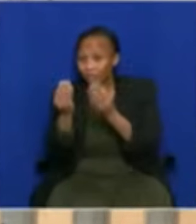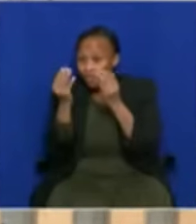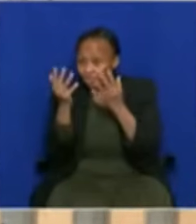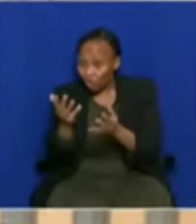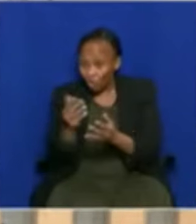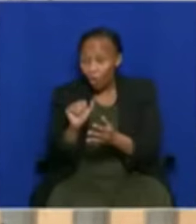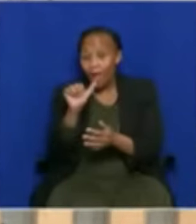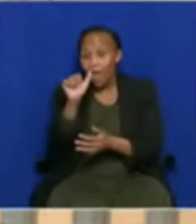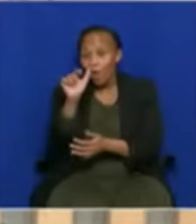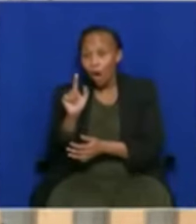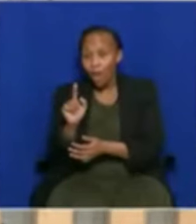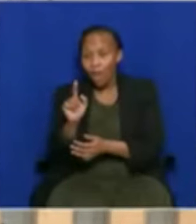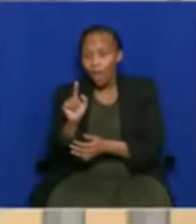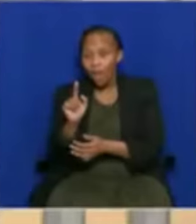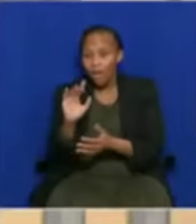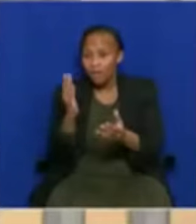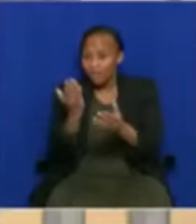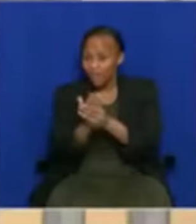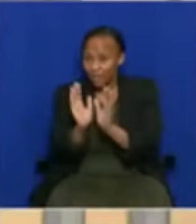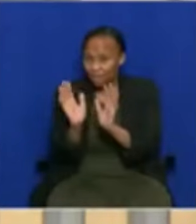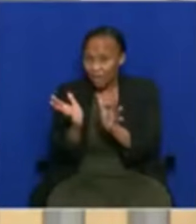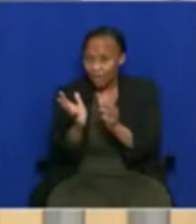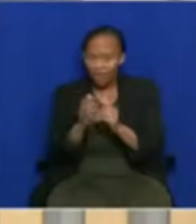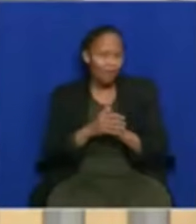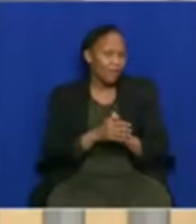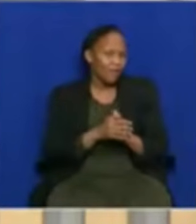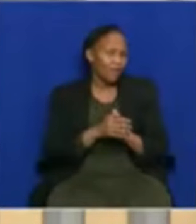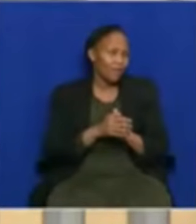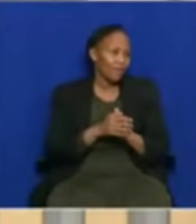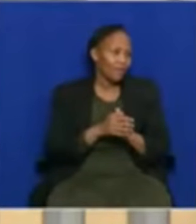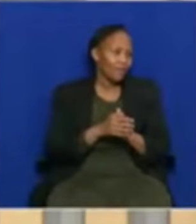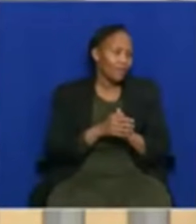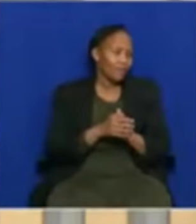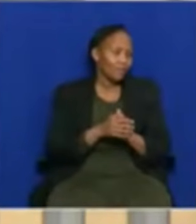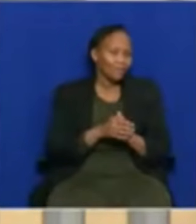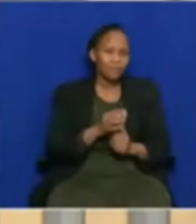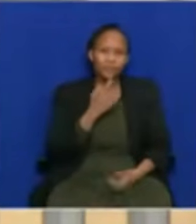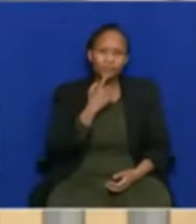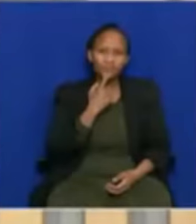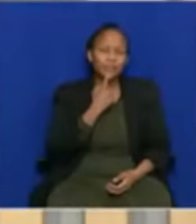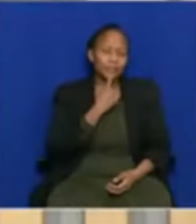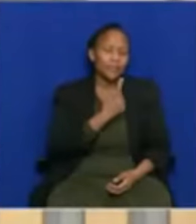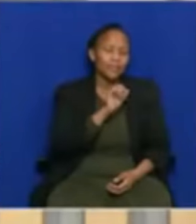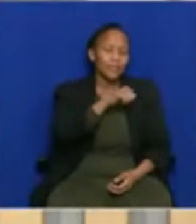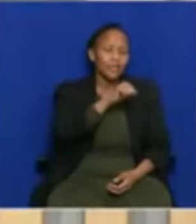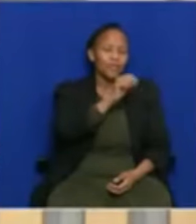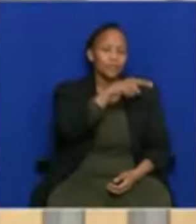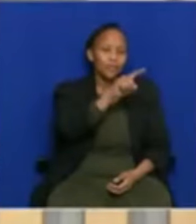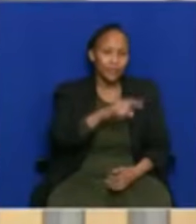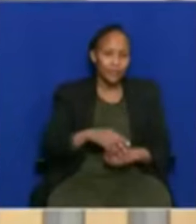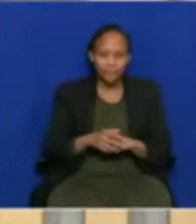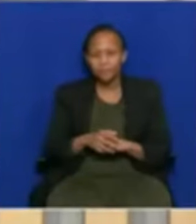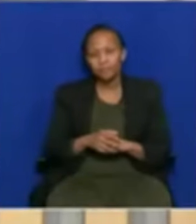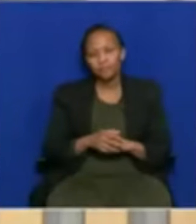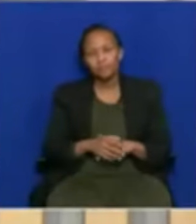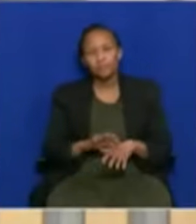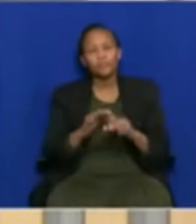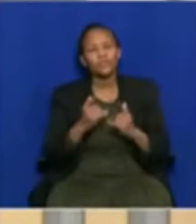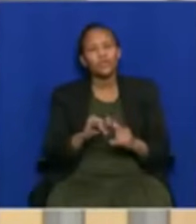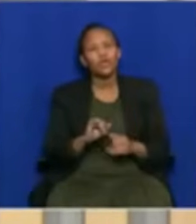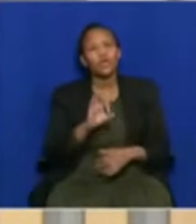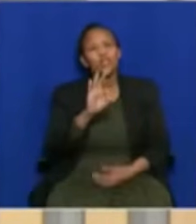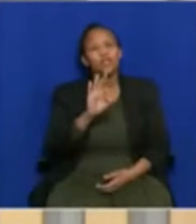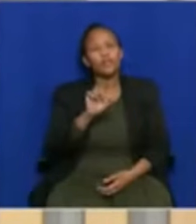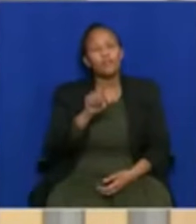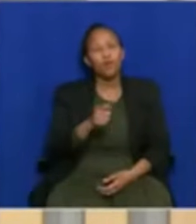What is being said here is correct. Okay. Yes. So what I have read from 3.1 to 3.12 technically